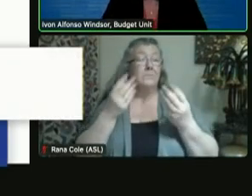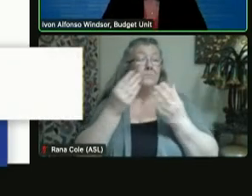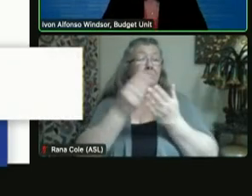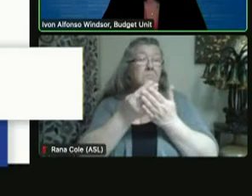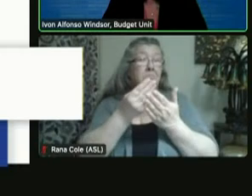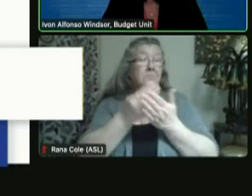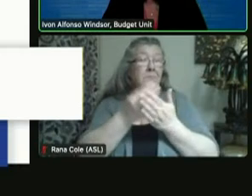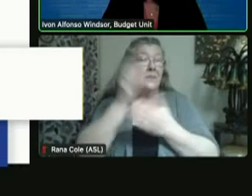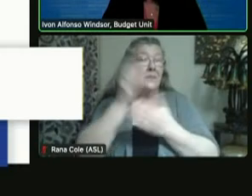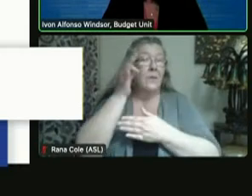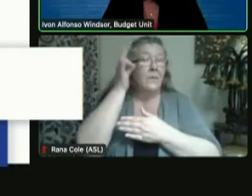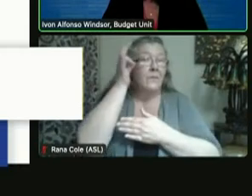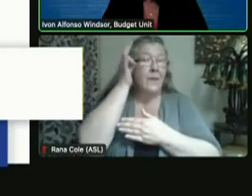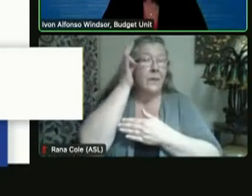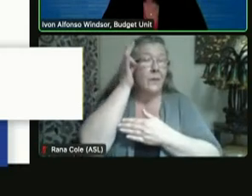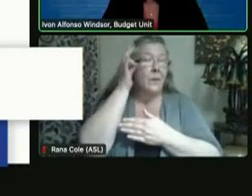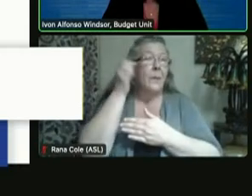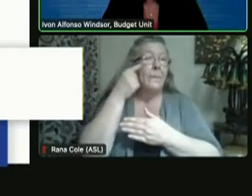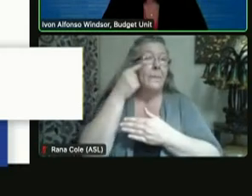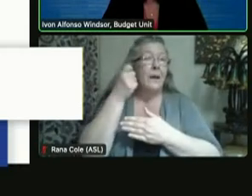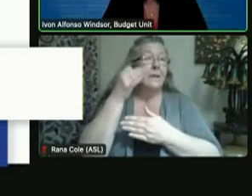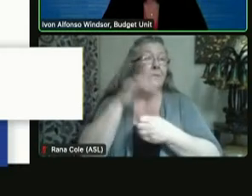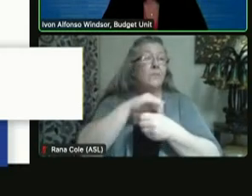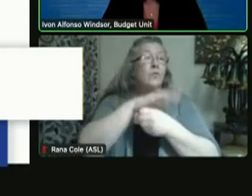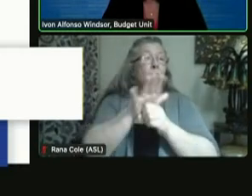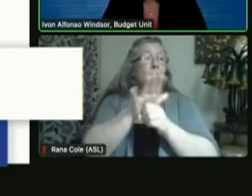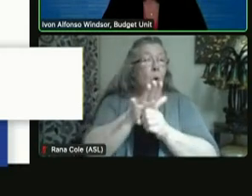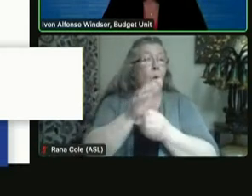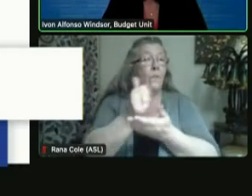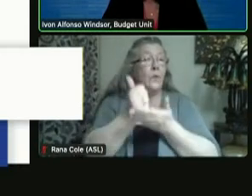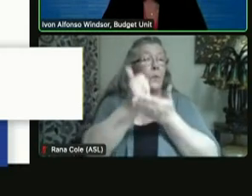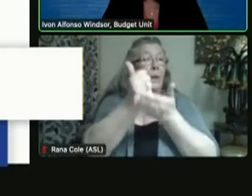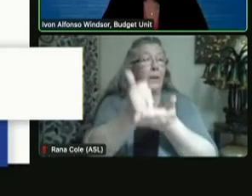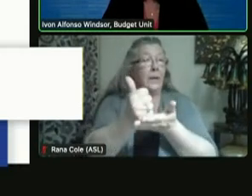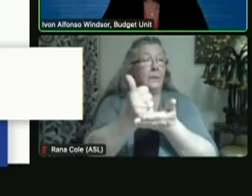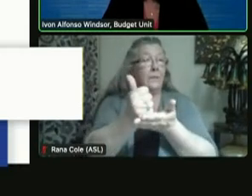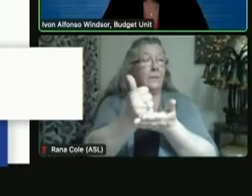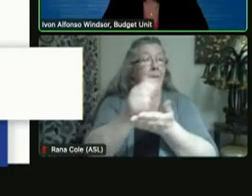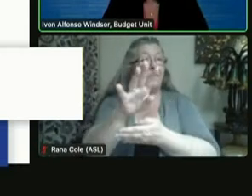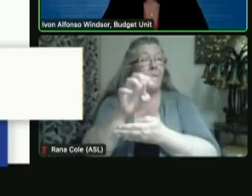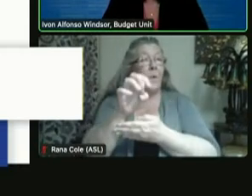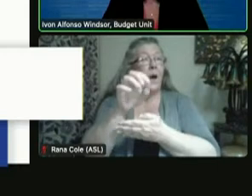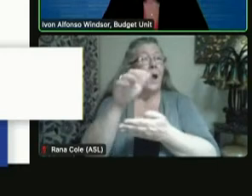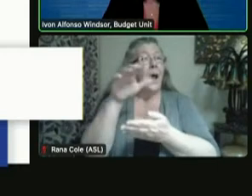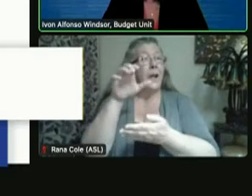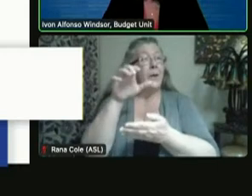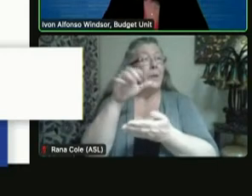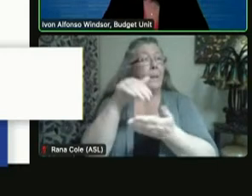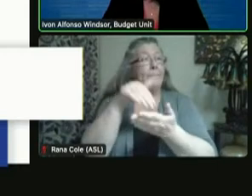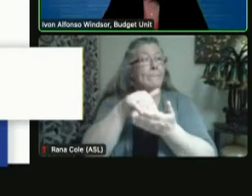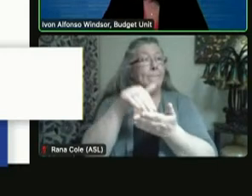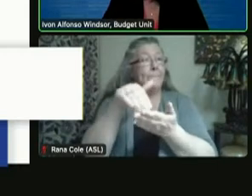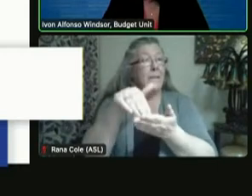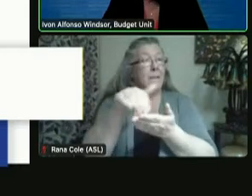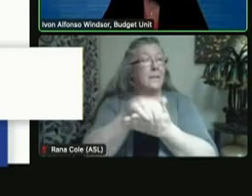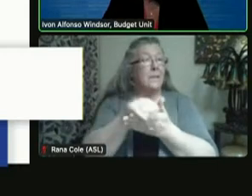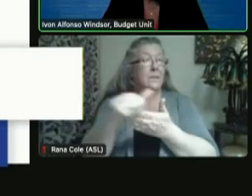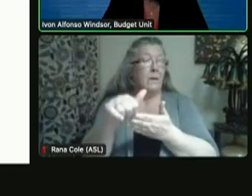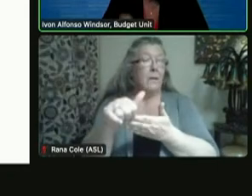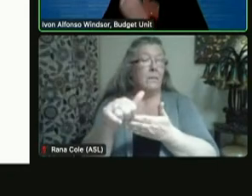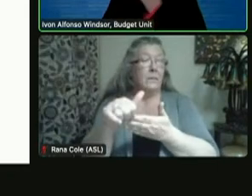for COVID relief, totaling almost $400 million. And that funding is going to be available until September